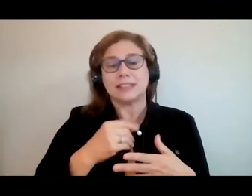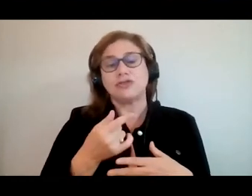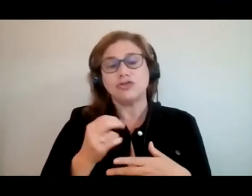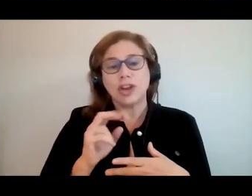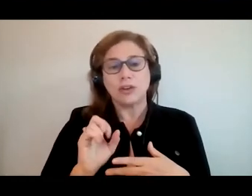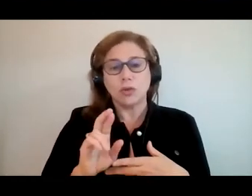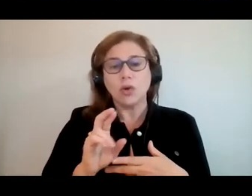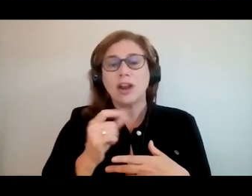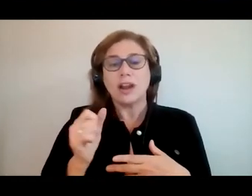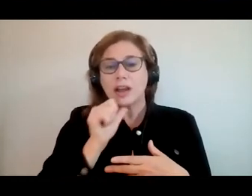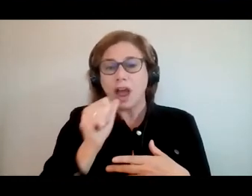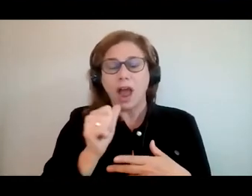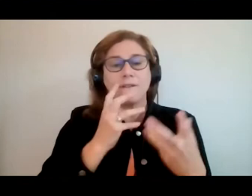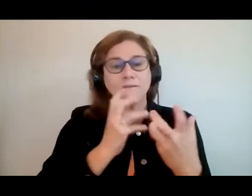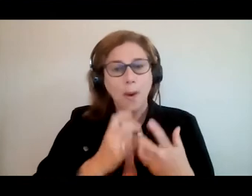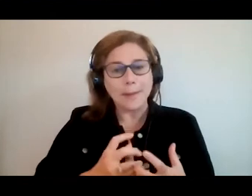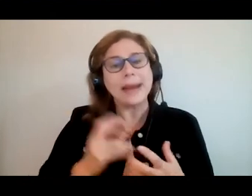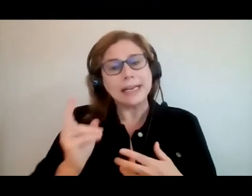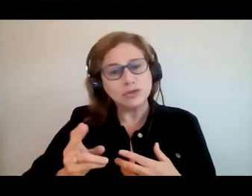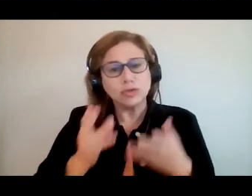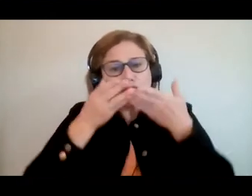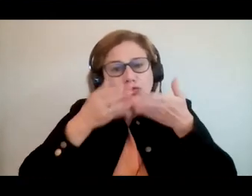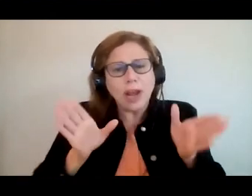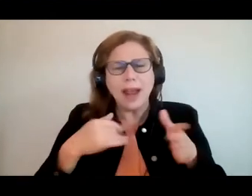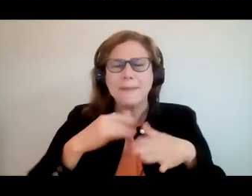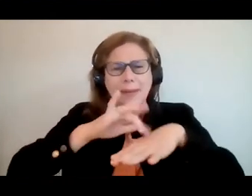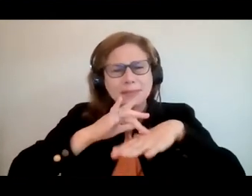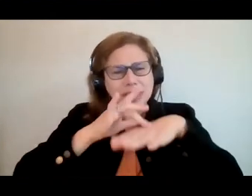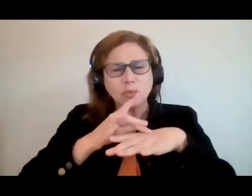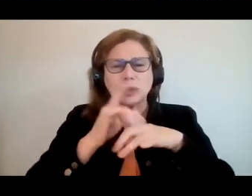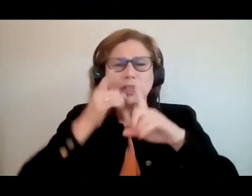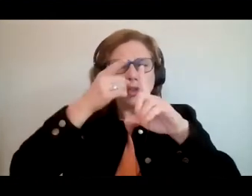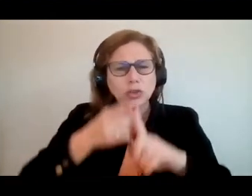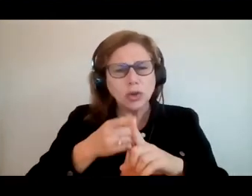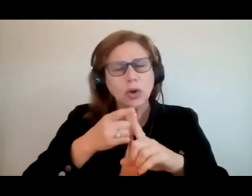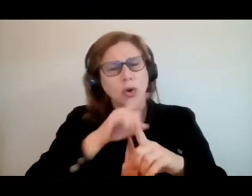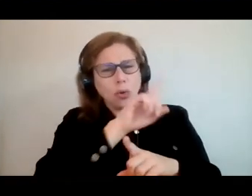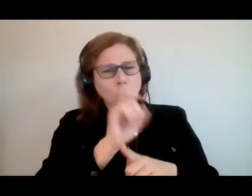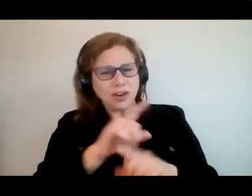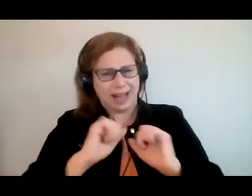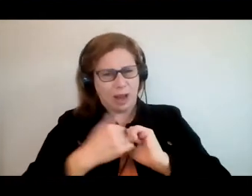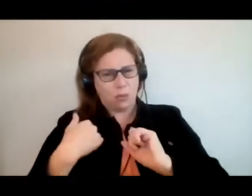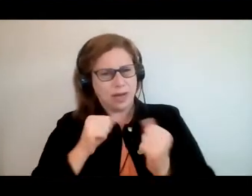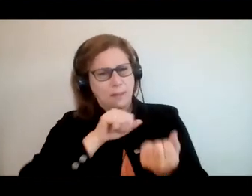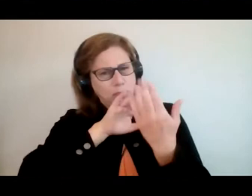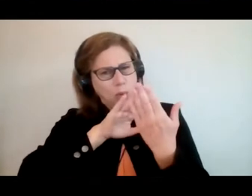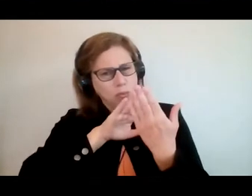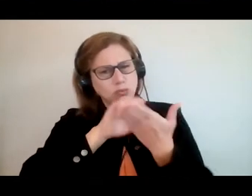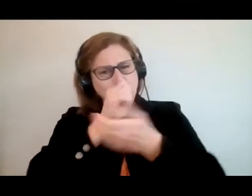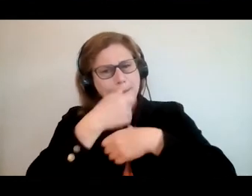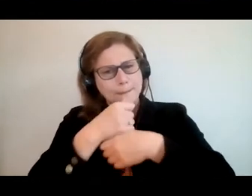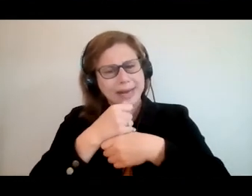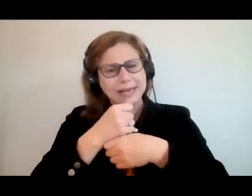and tend to become obsessed with certain kinds of questions about how we approach these stories. And